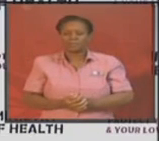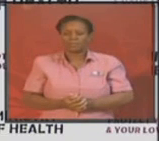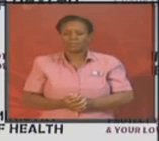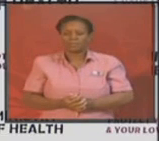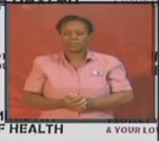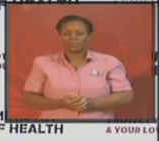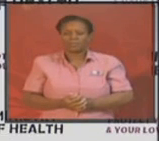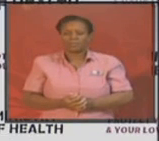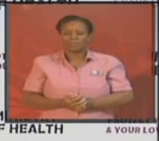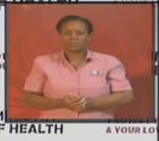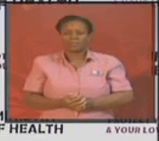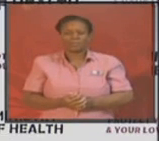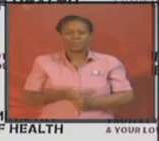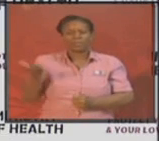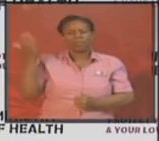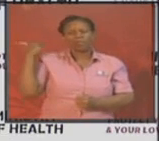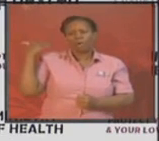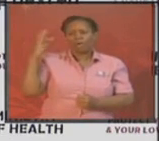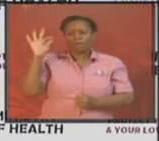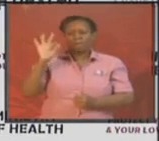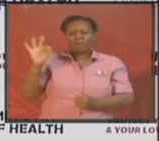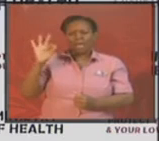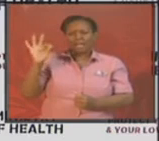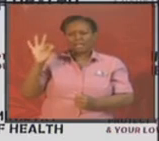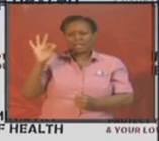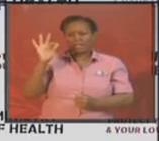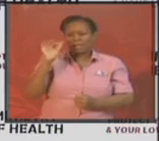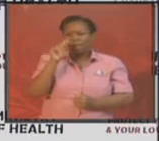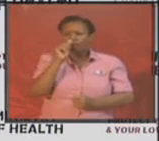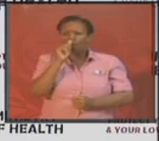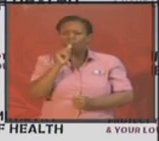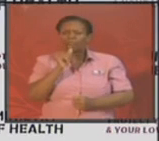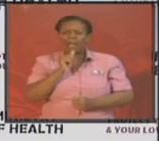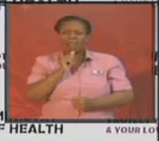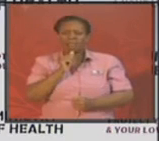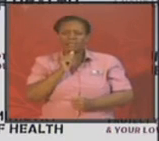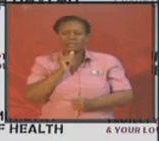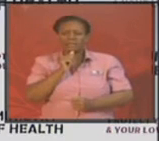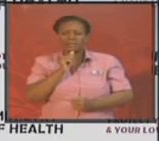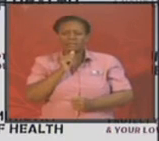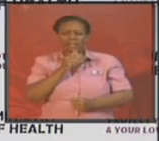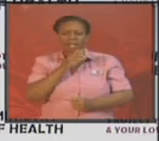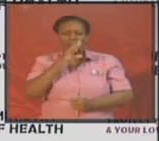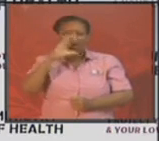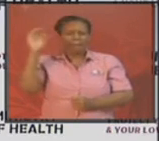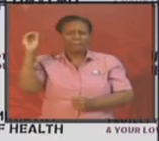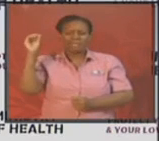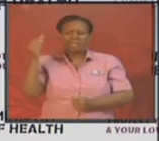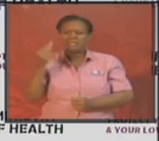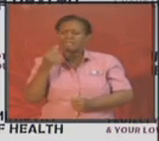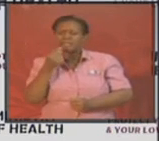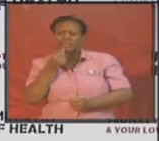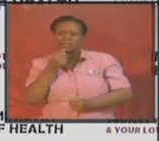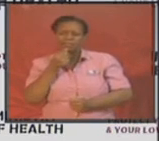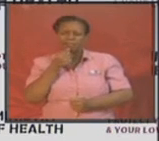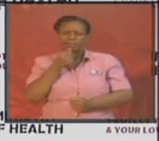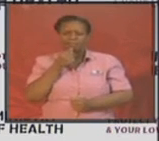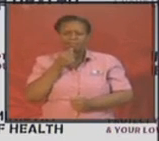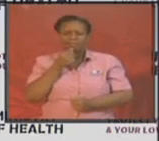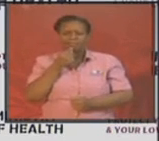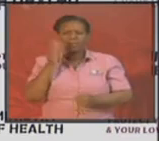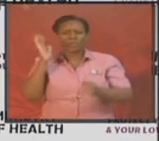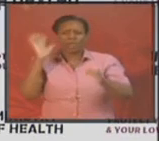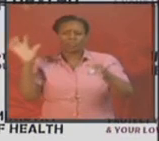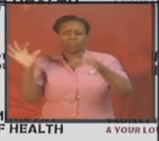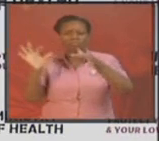that a private entity put out a press release indicating that they have intentions of partnering with the Ministry of Health here